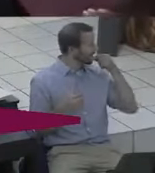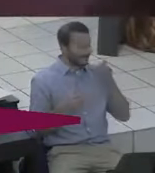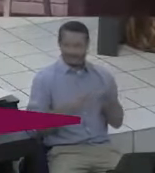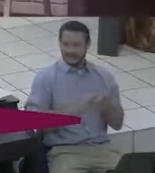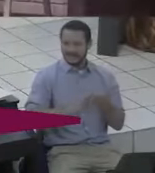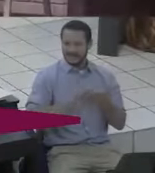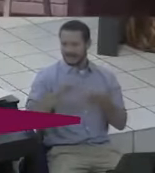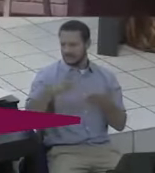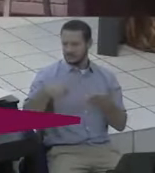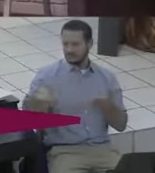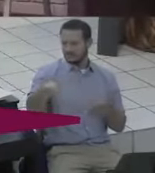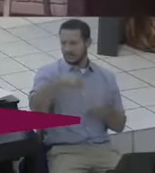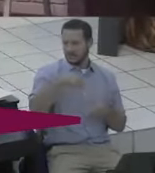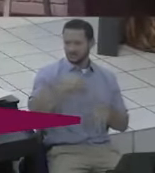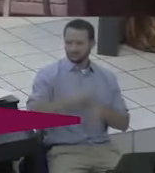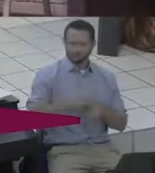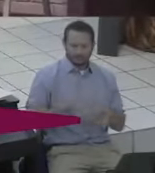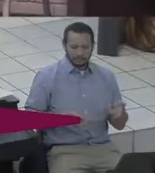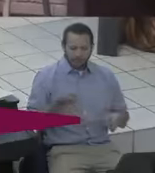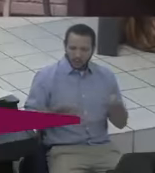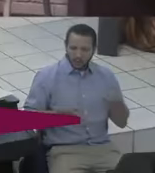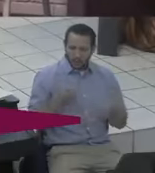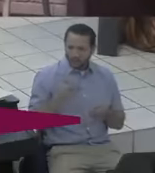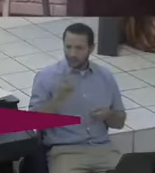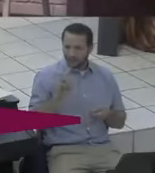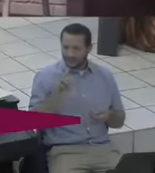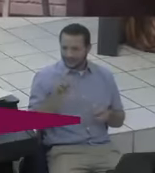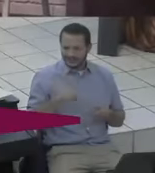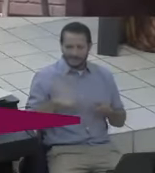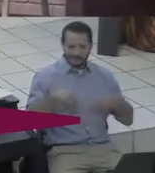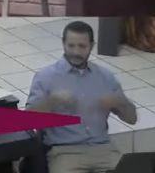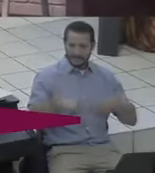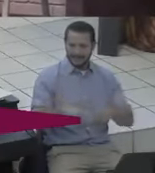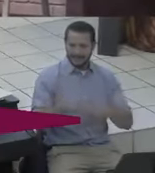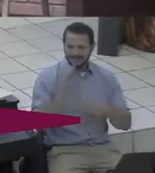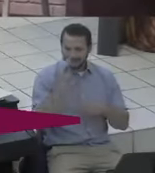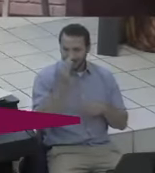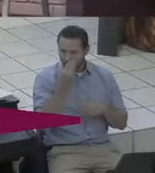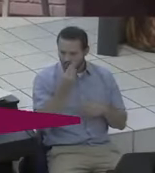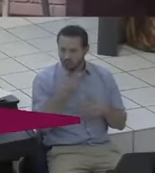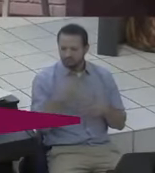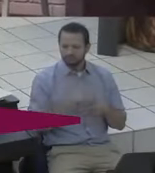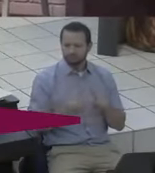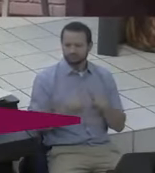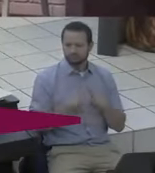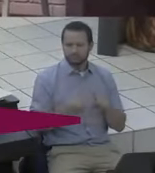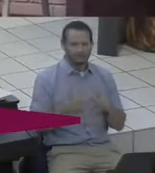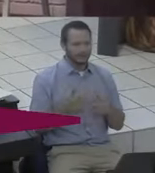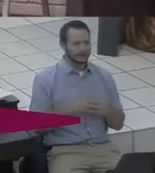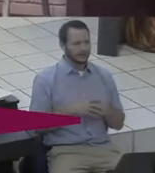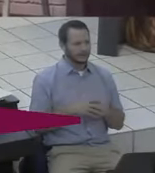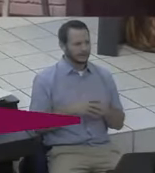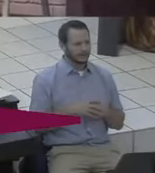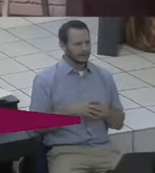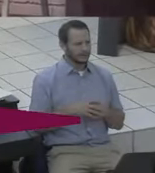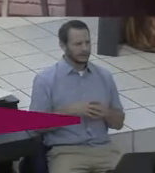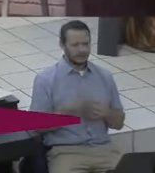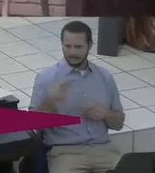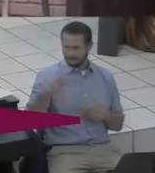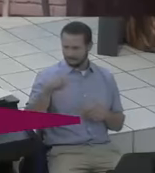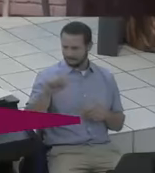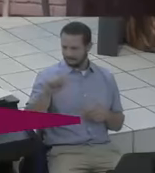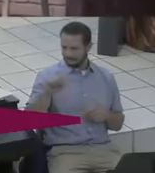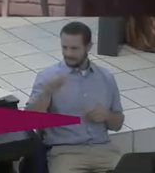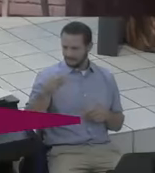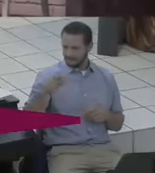clean up around the church and pull weeds and plant flowers, plant winter flowers. I believe the pansies will be